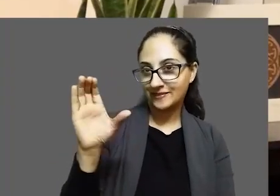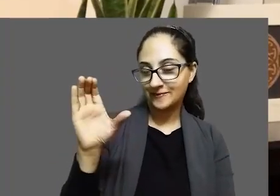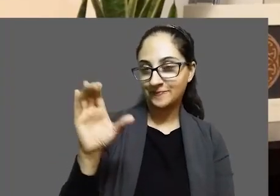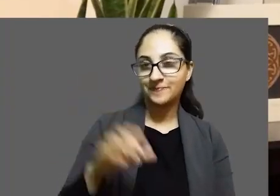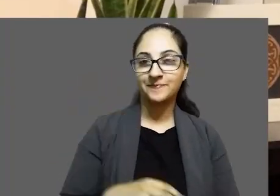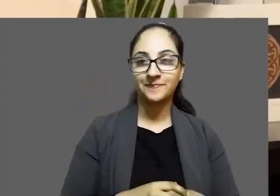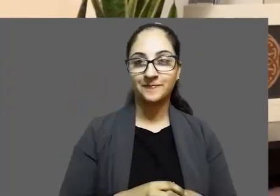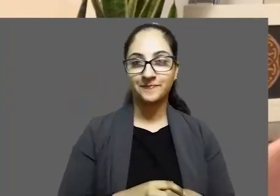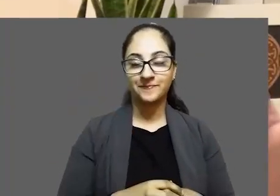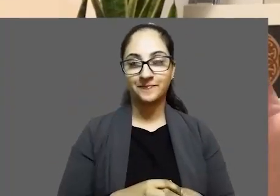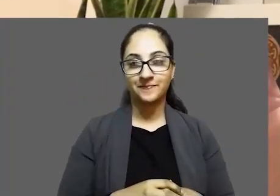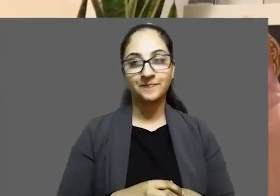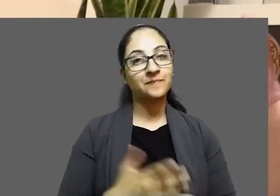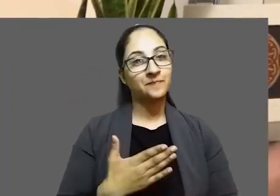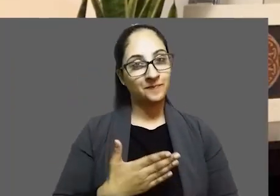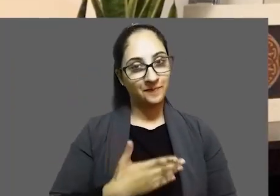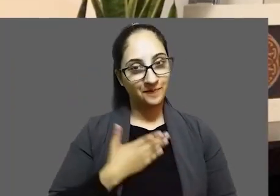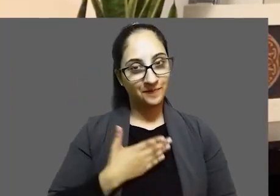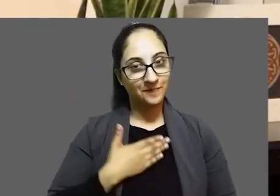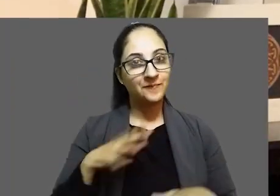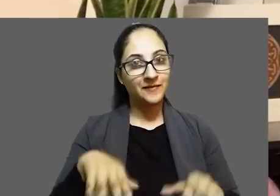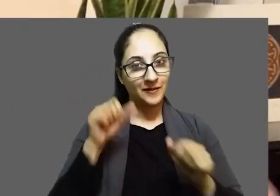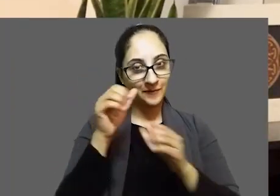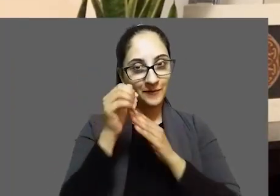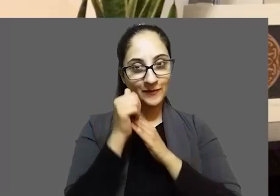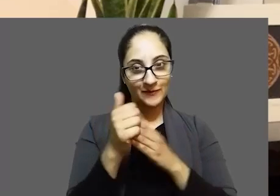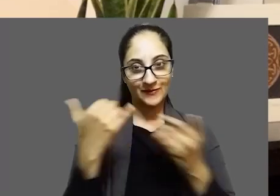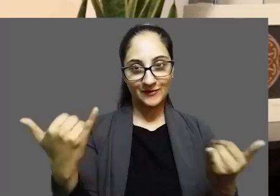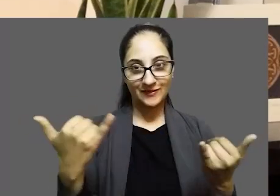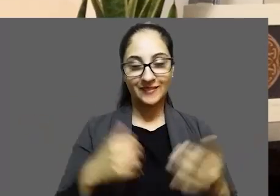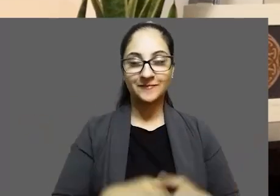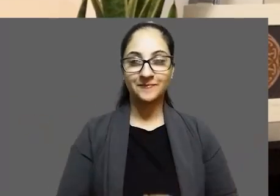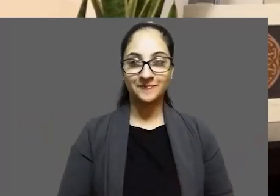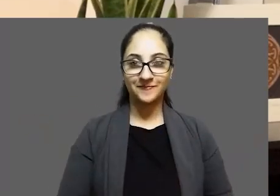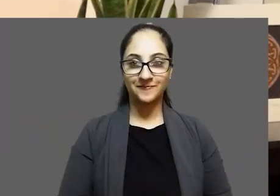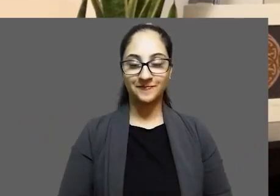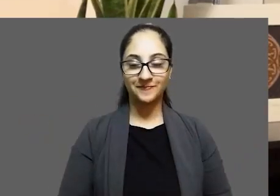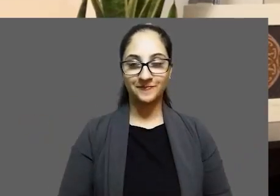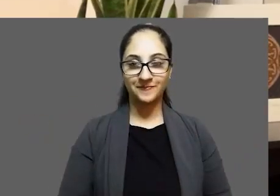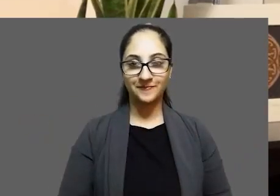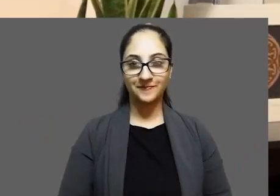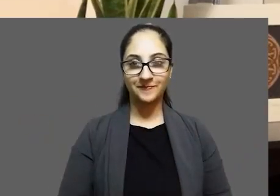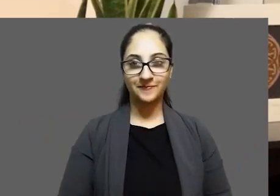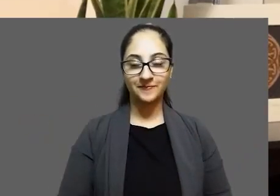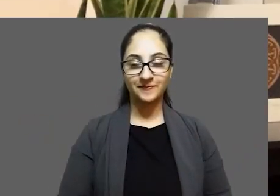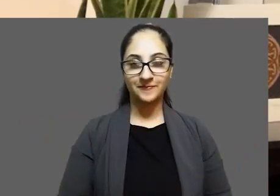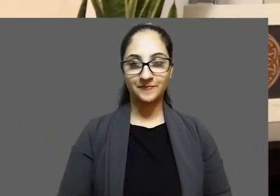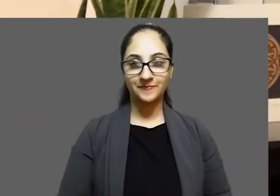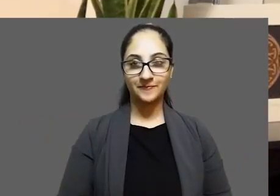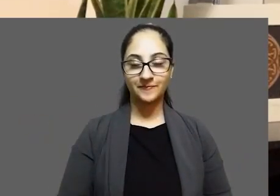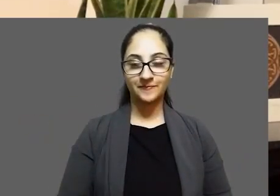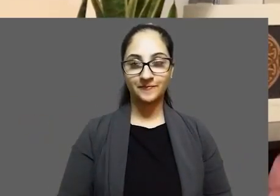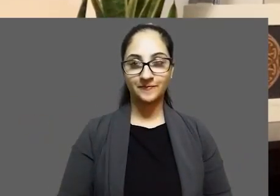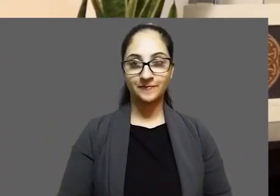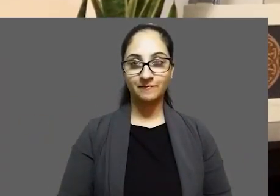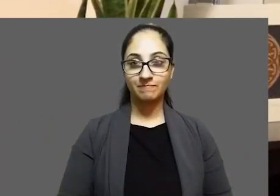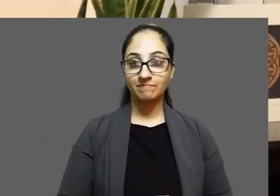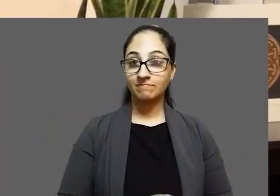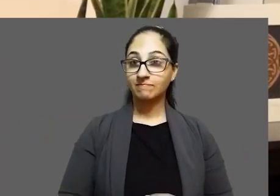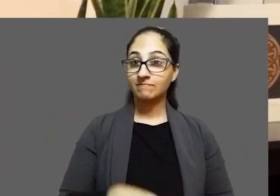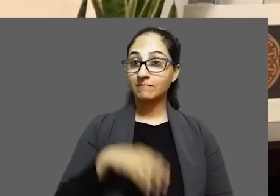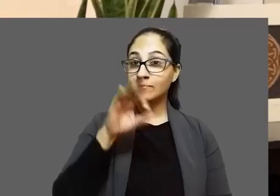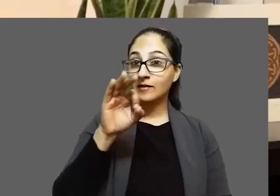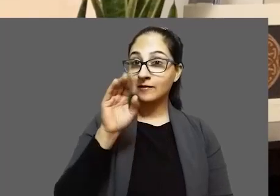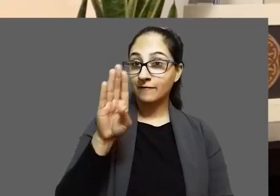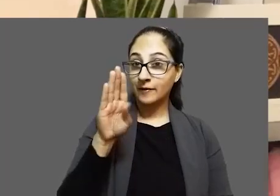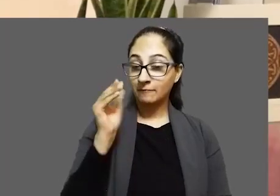British Columbia, and it is my pleasure to be your host for this evening's episode. Now, we are coming to